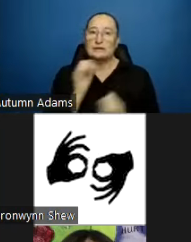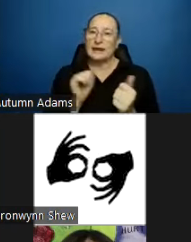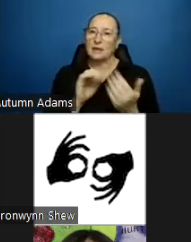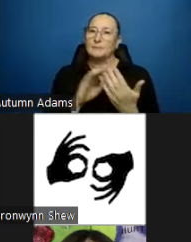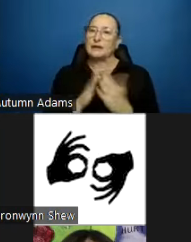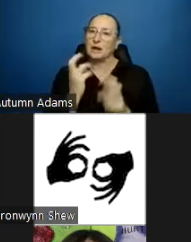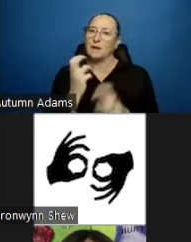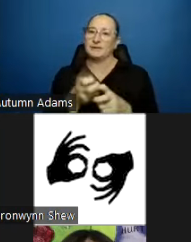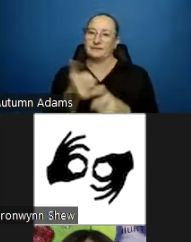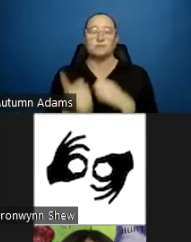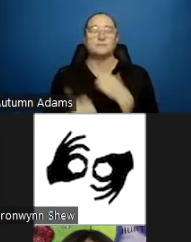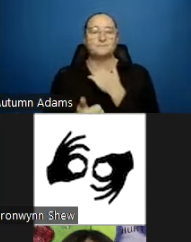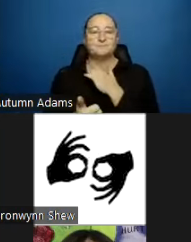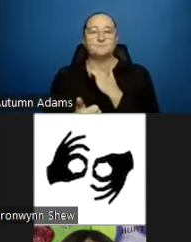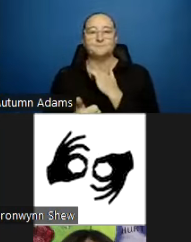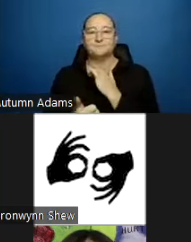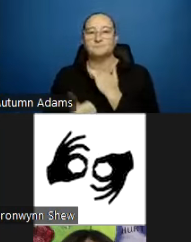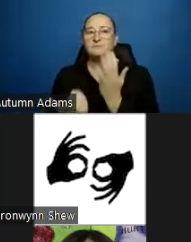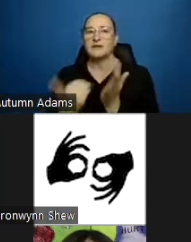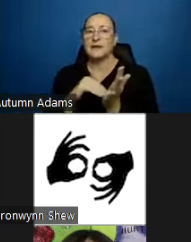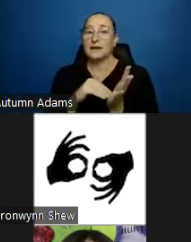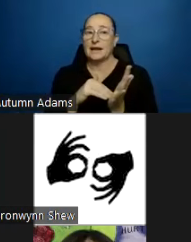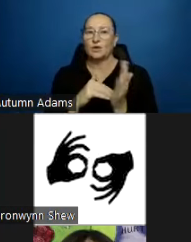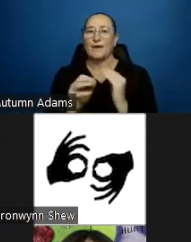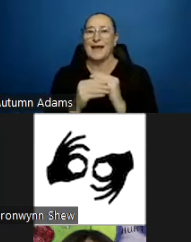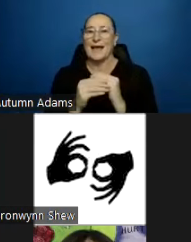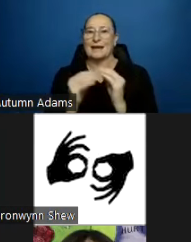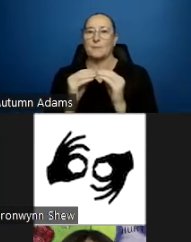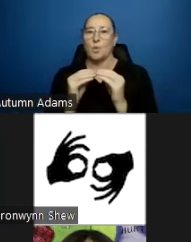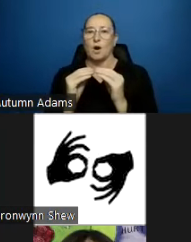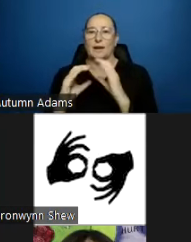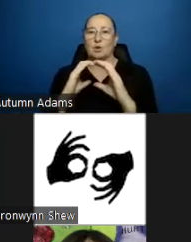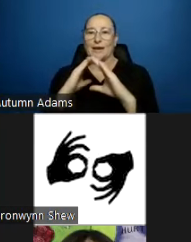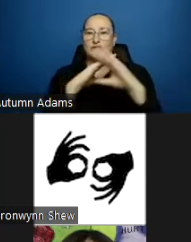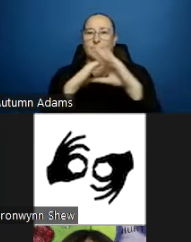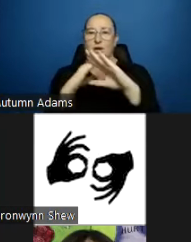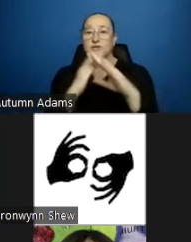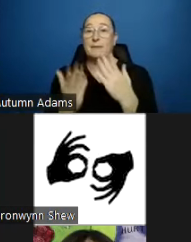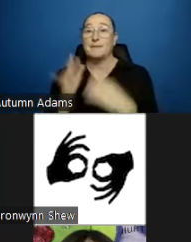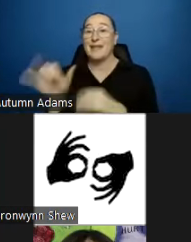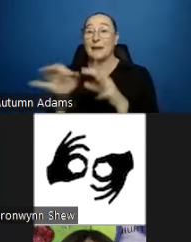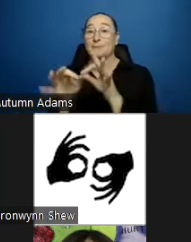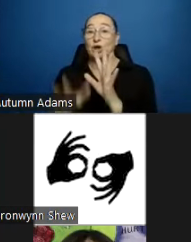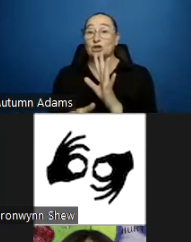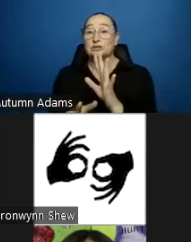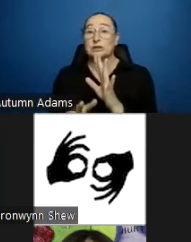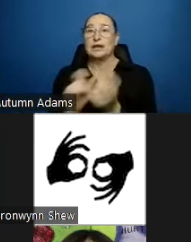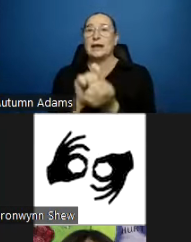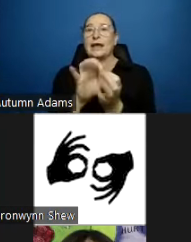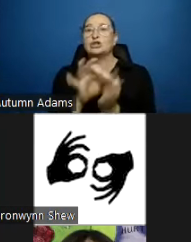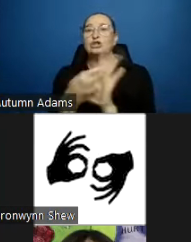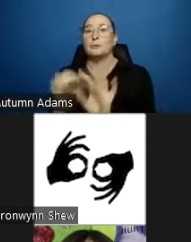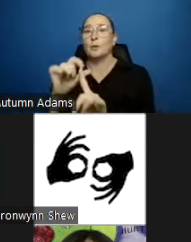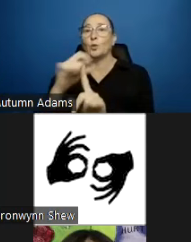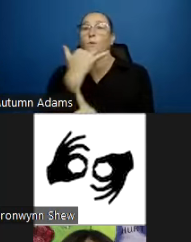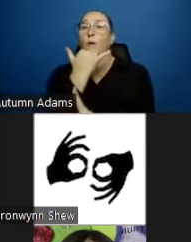difficult. And then again, we're adding more communication barriers. Maybe the person will interpret the word wrong. Maybe they